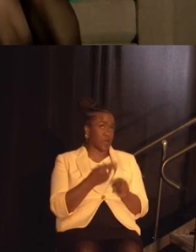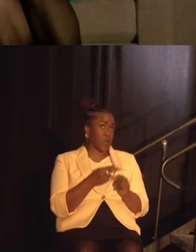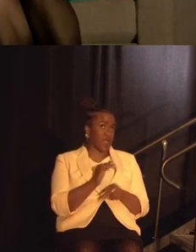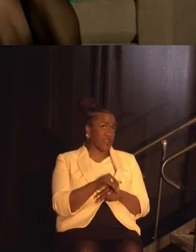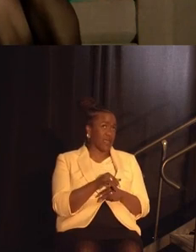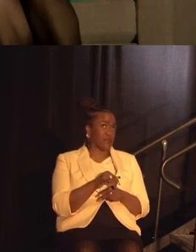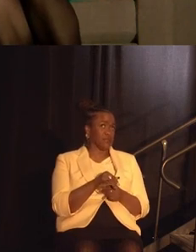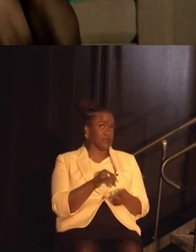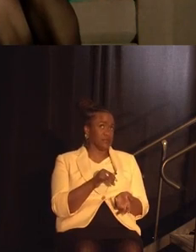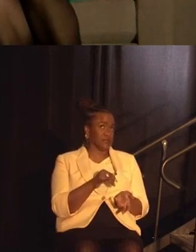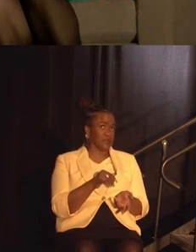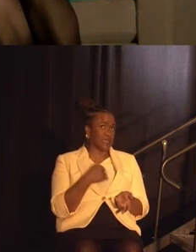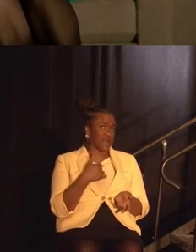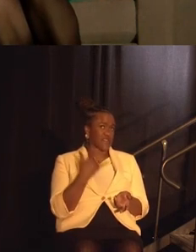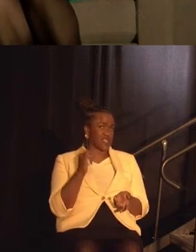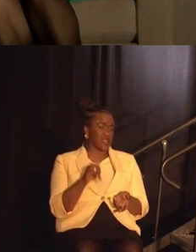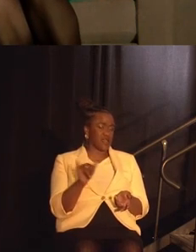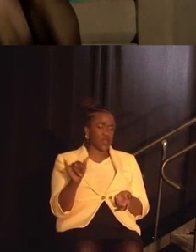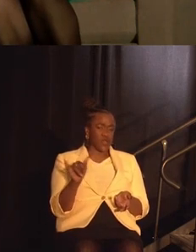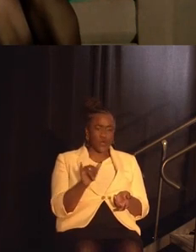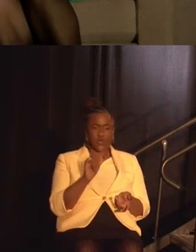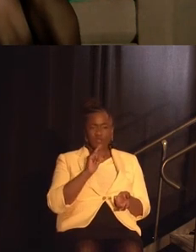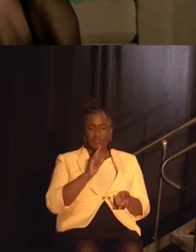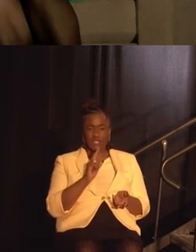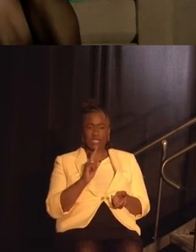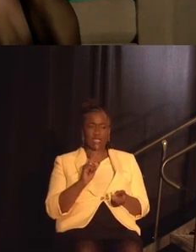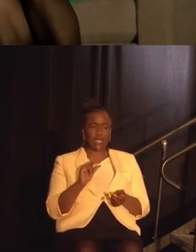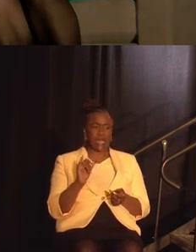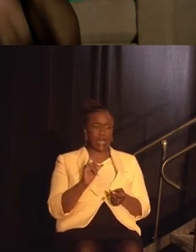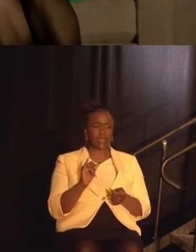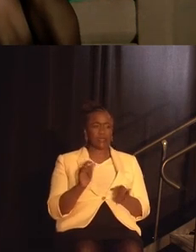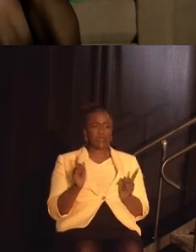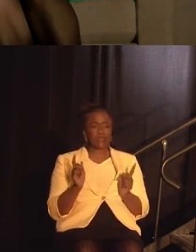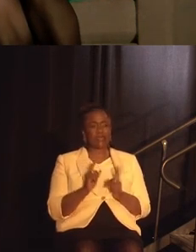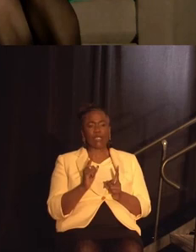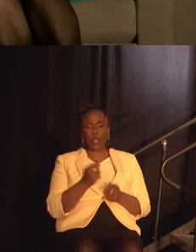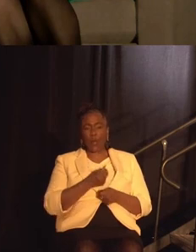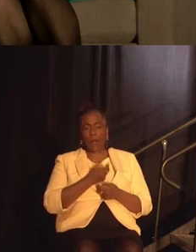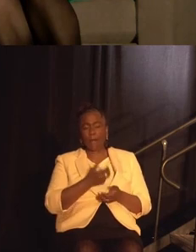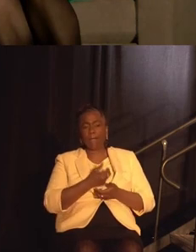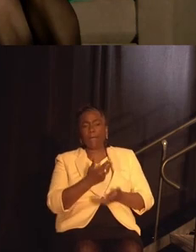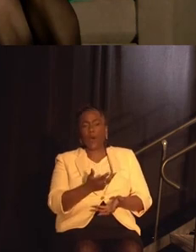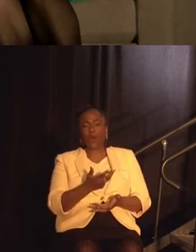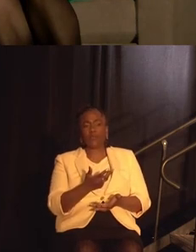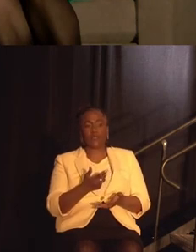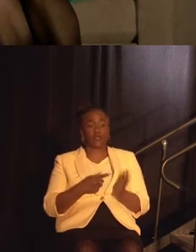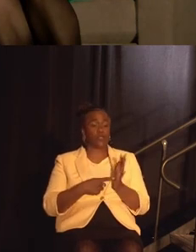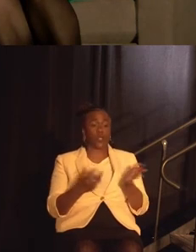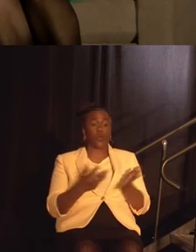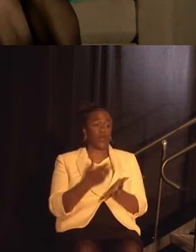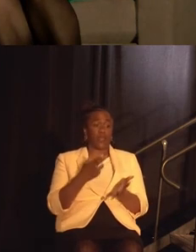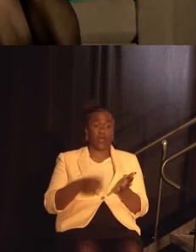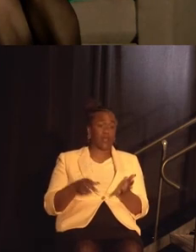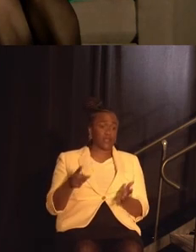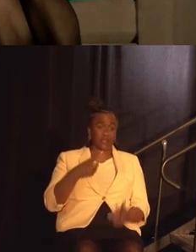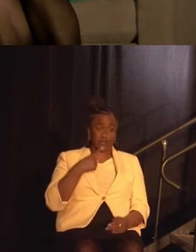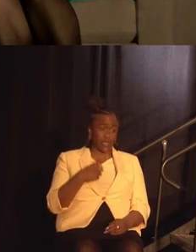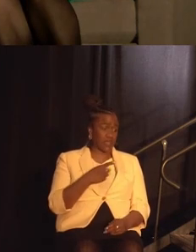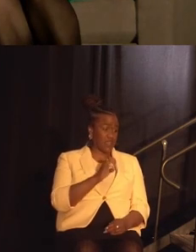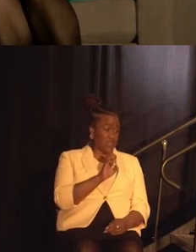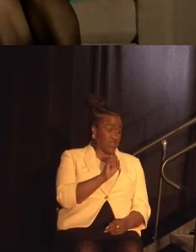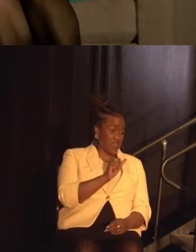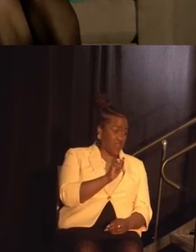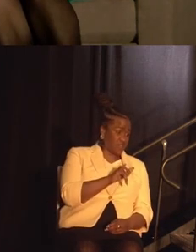anything, I feel like all these are like basic little poems too. So I'm not even sure what a what the hell is an essay? What the hell is a memoir? What's a